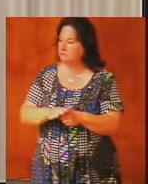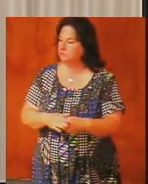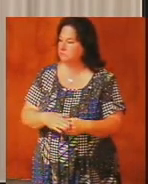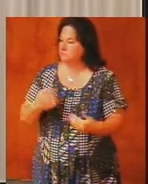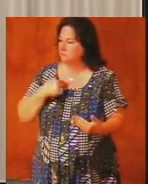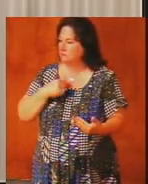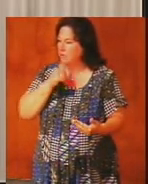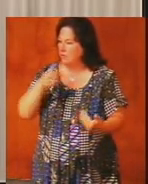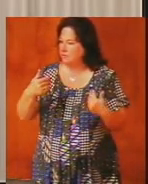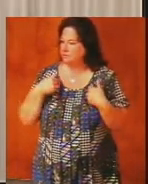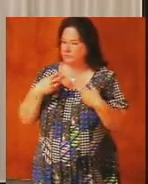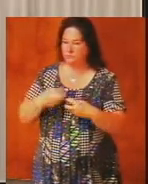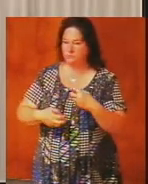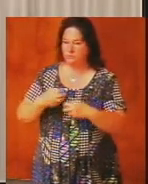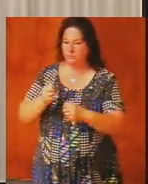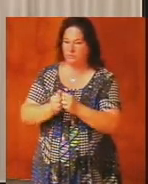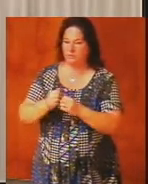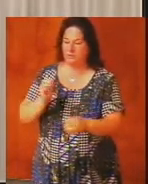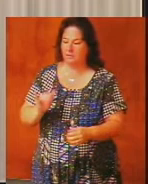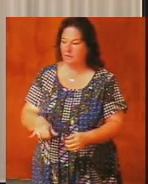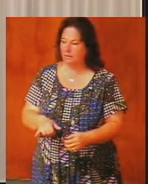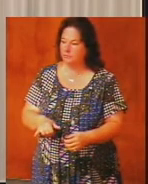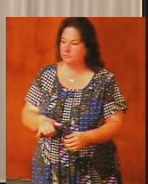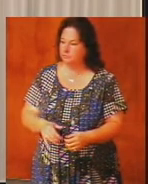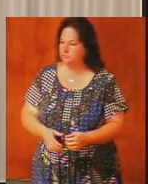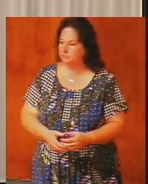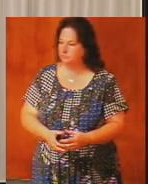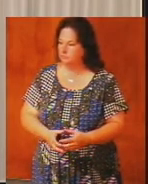I don't have a problem with that.